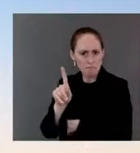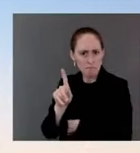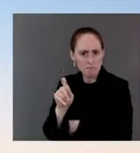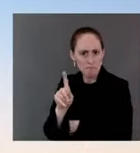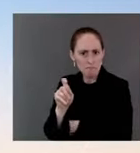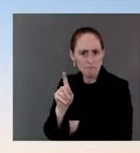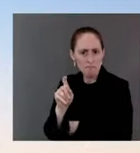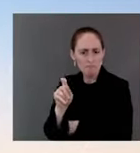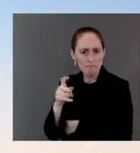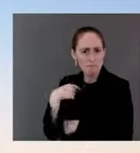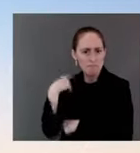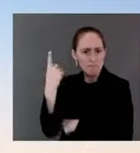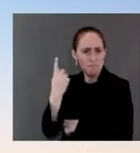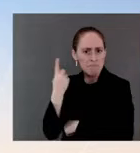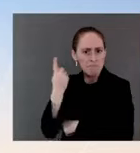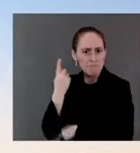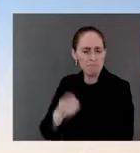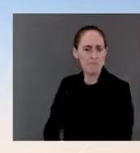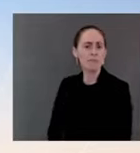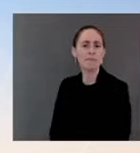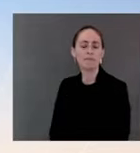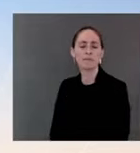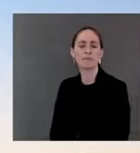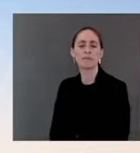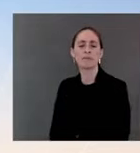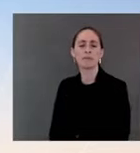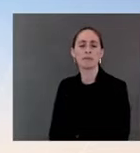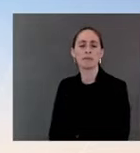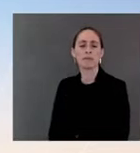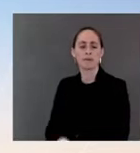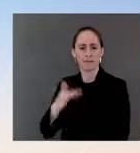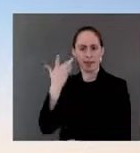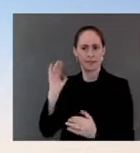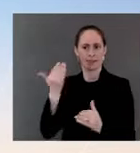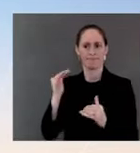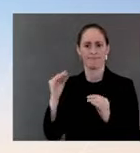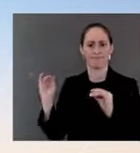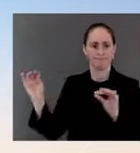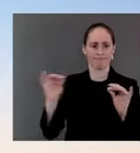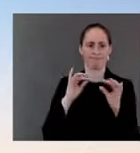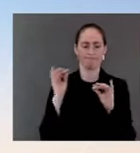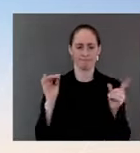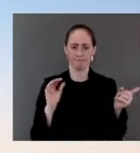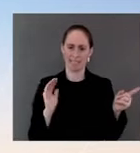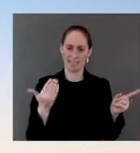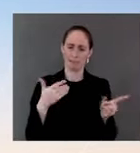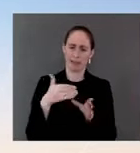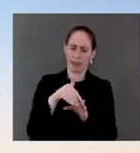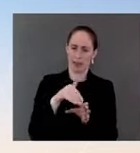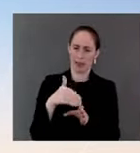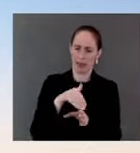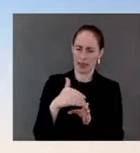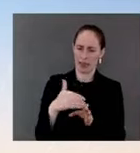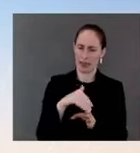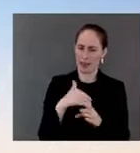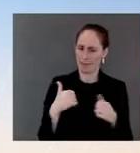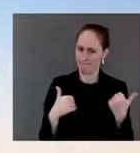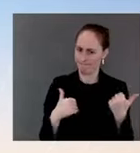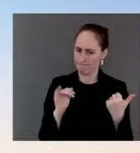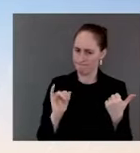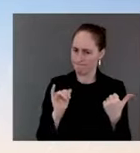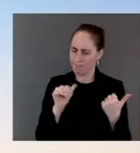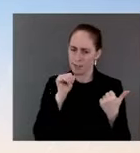is, I wondered what else the White House can do or should be doing with regards to women's reproductive rights,